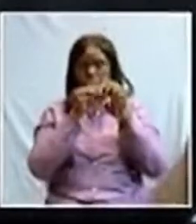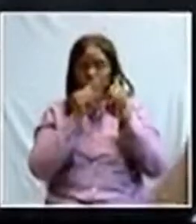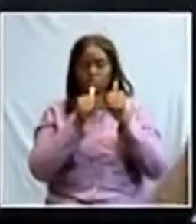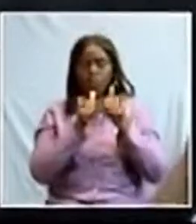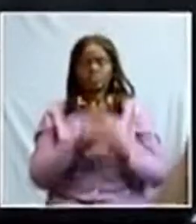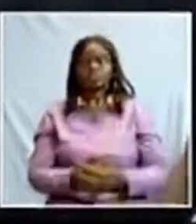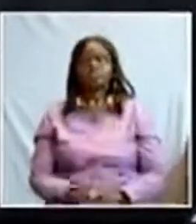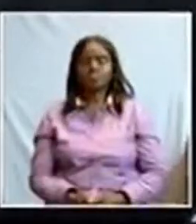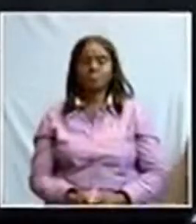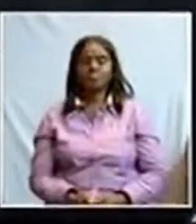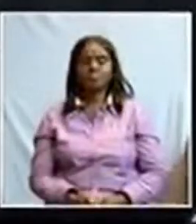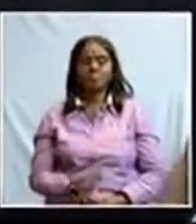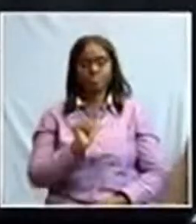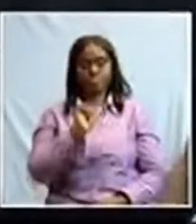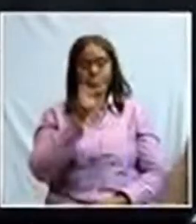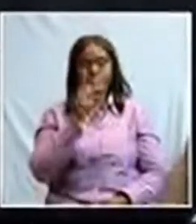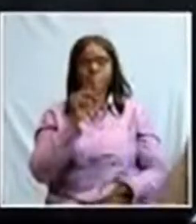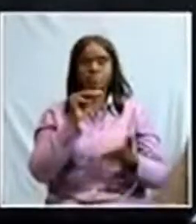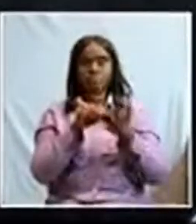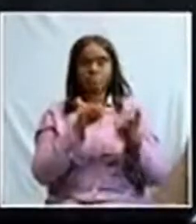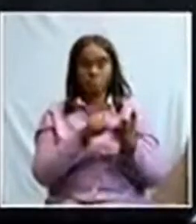is 13 million.